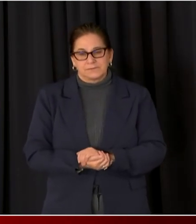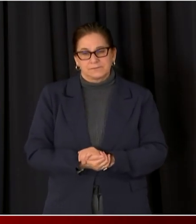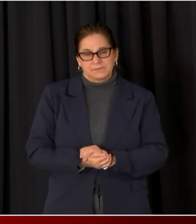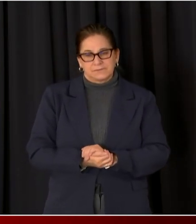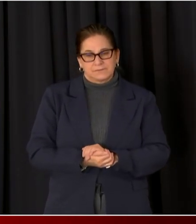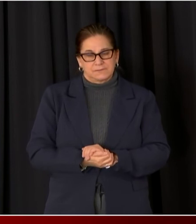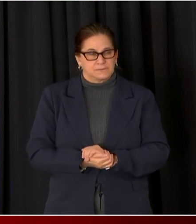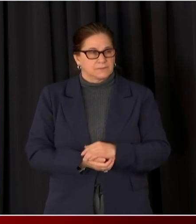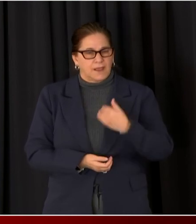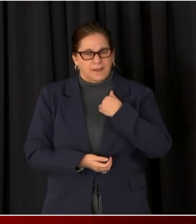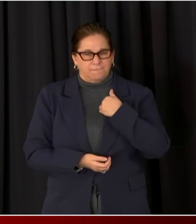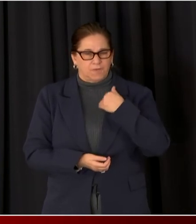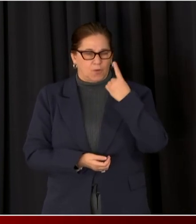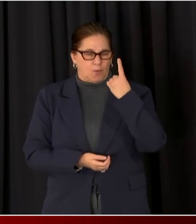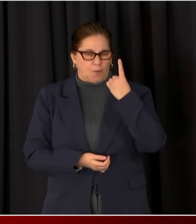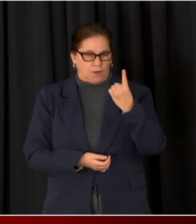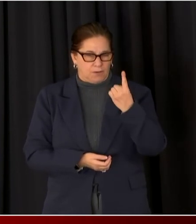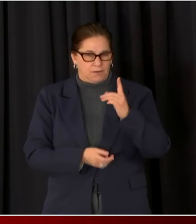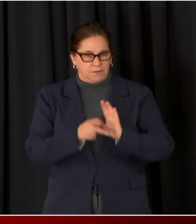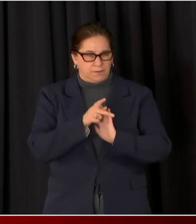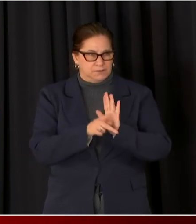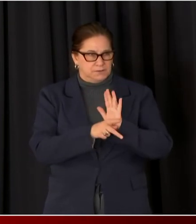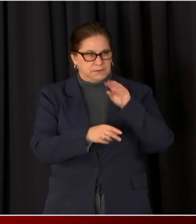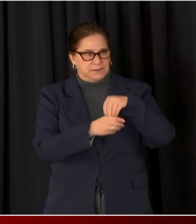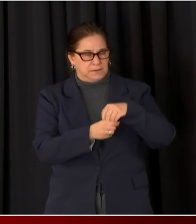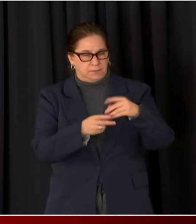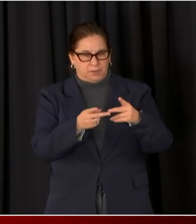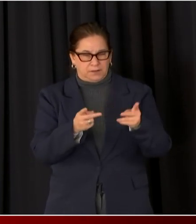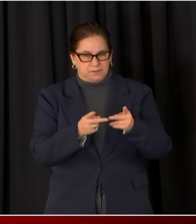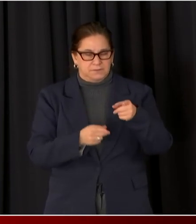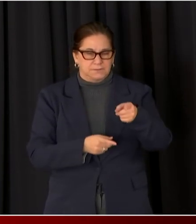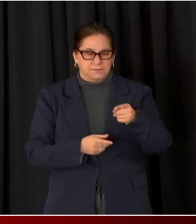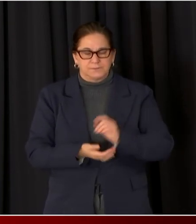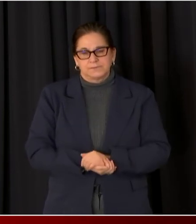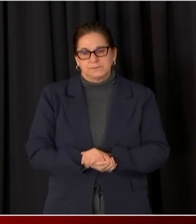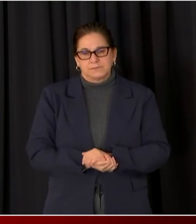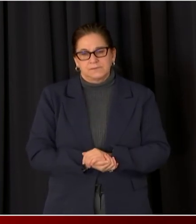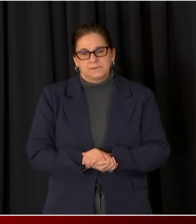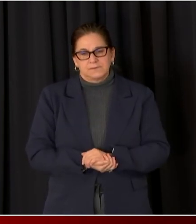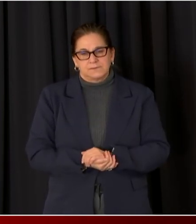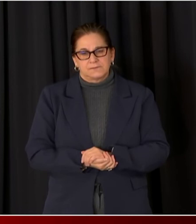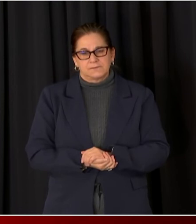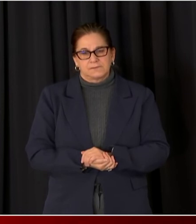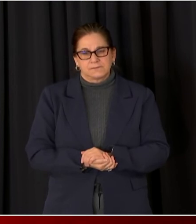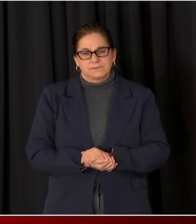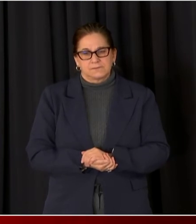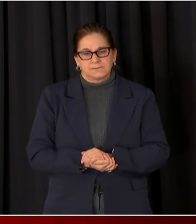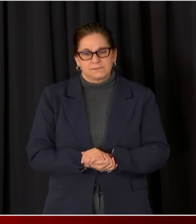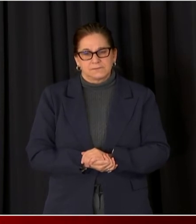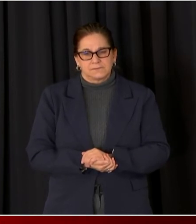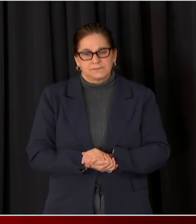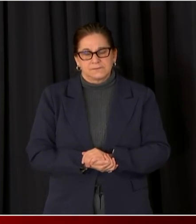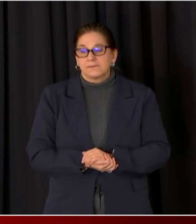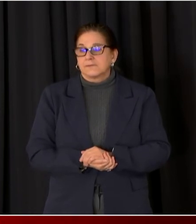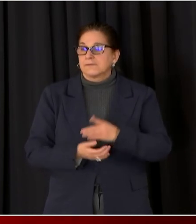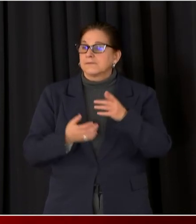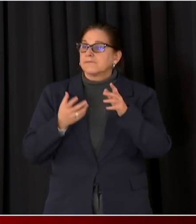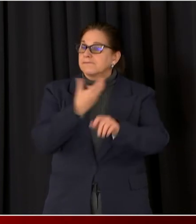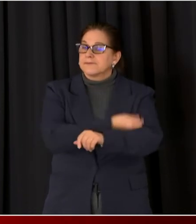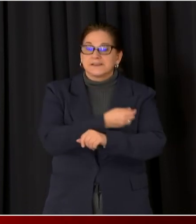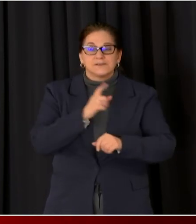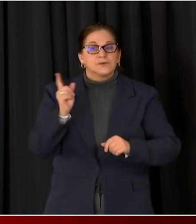being made in fairness, and such that making a decision that would accommodate the request we were making